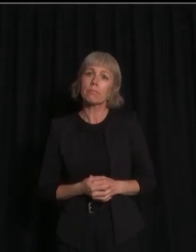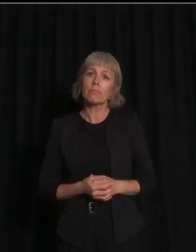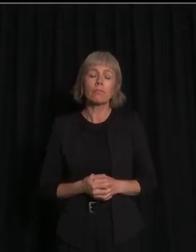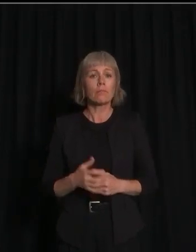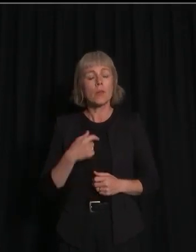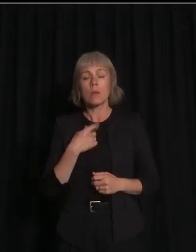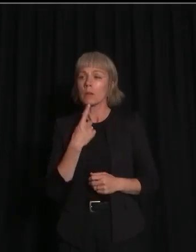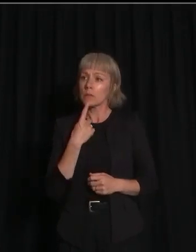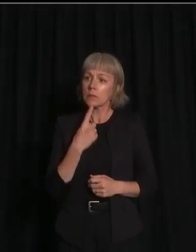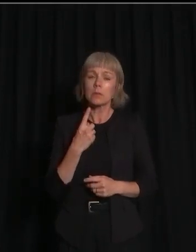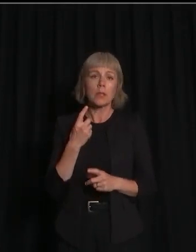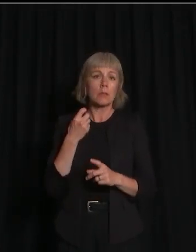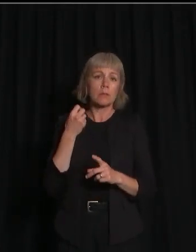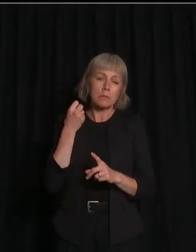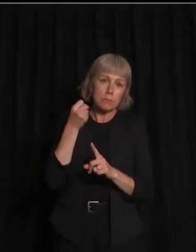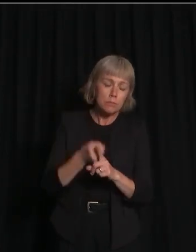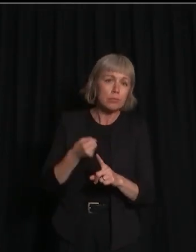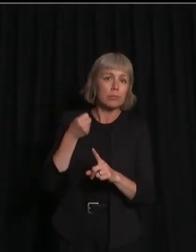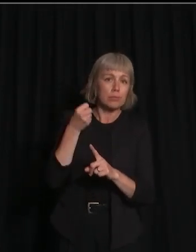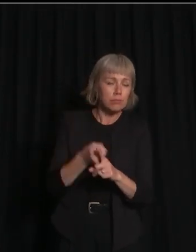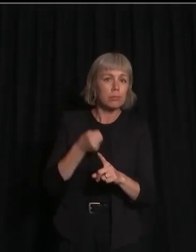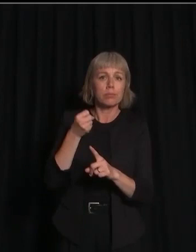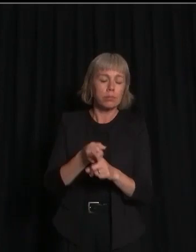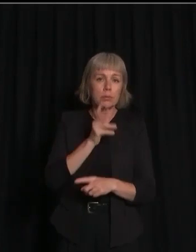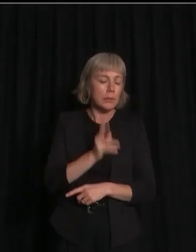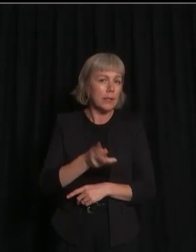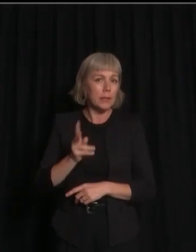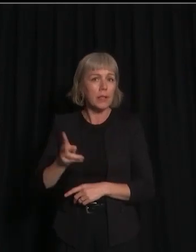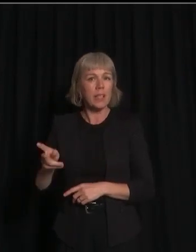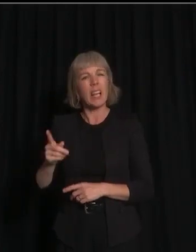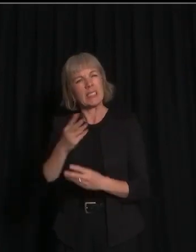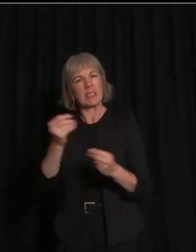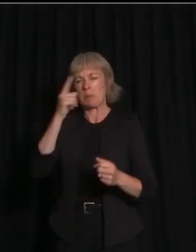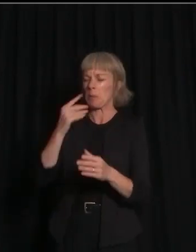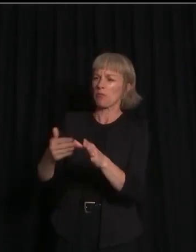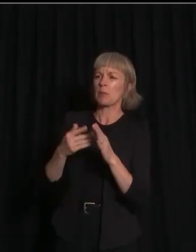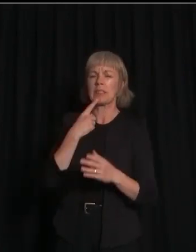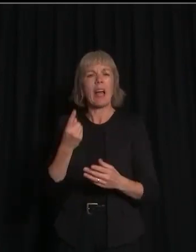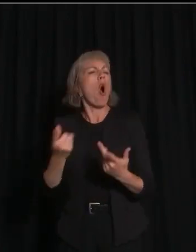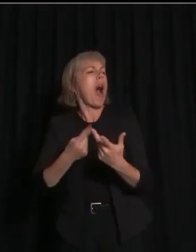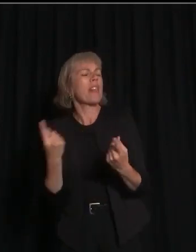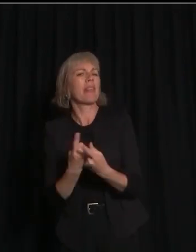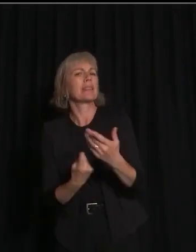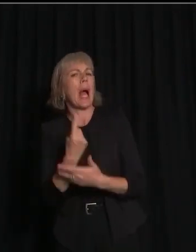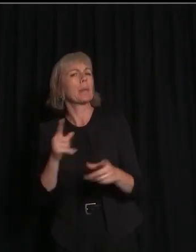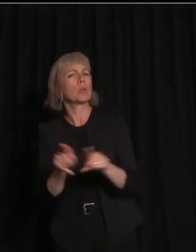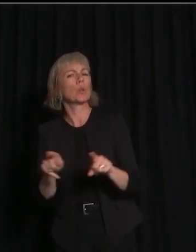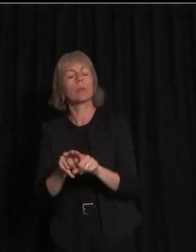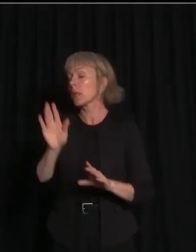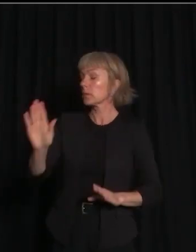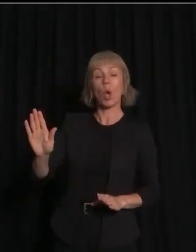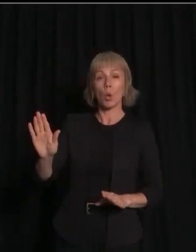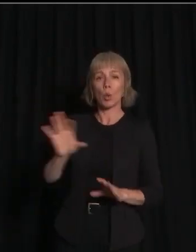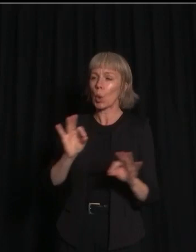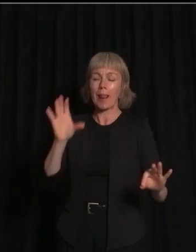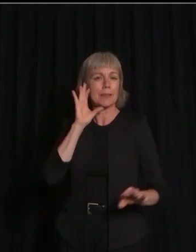state their point that other things and all this other stuff happen, is like, you're still not actually listening to the whole thing. Like, what